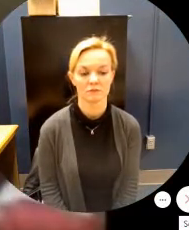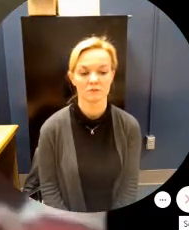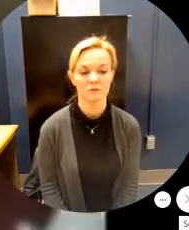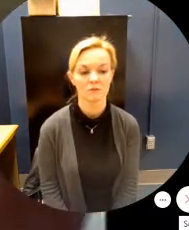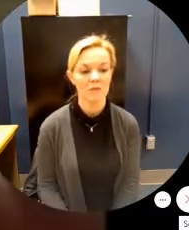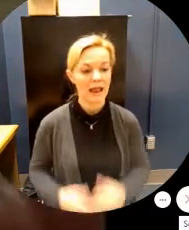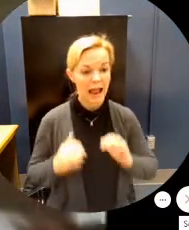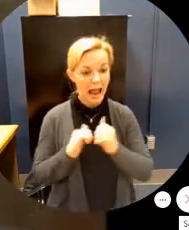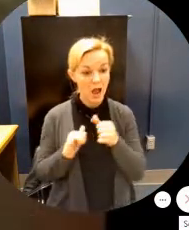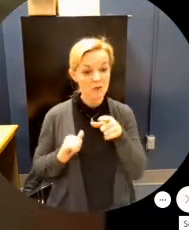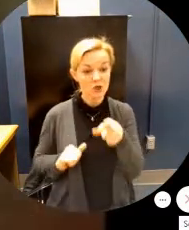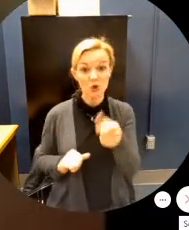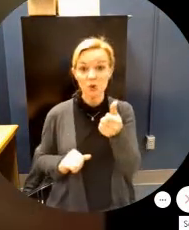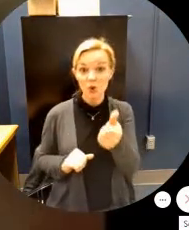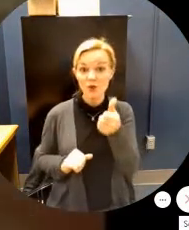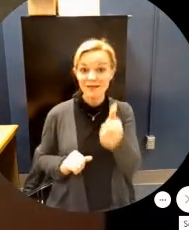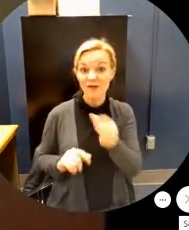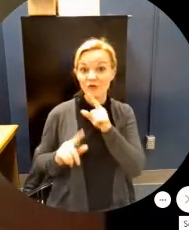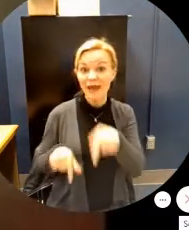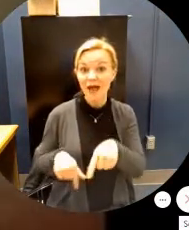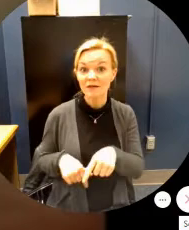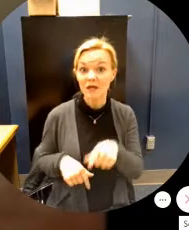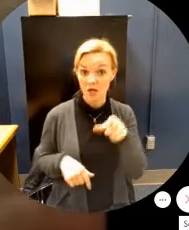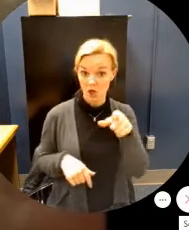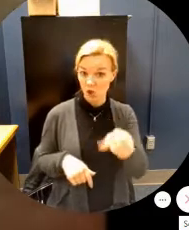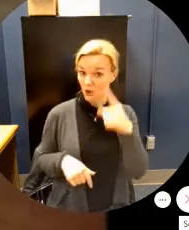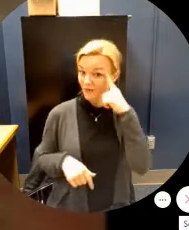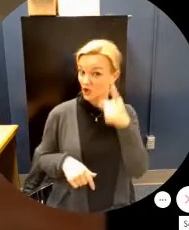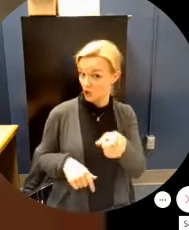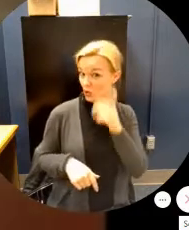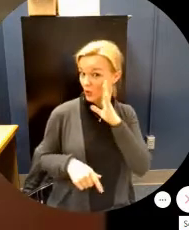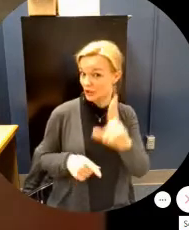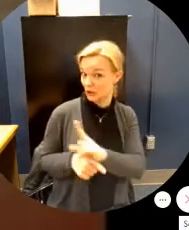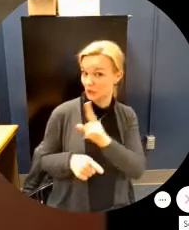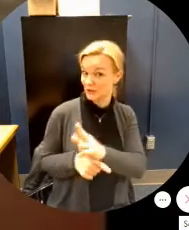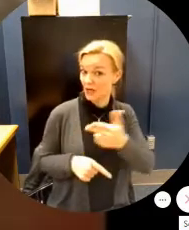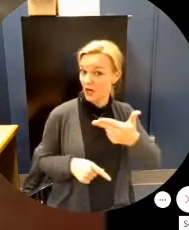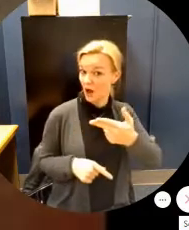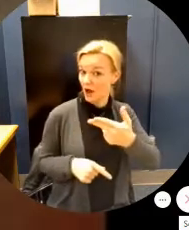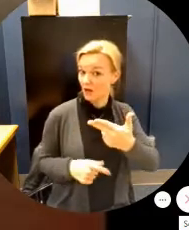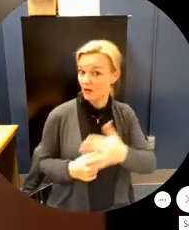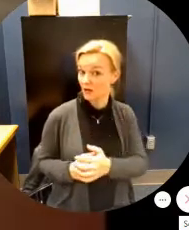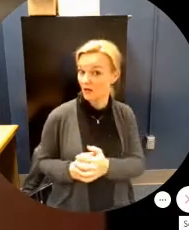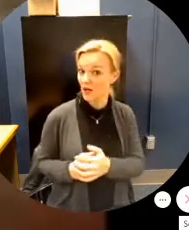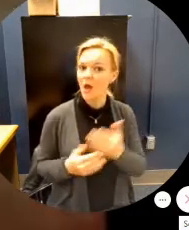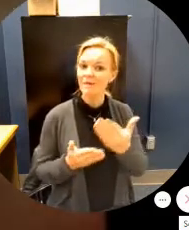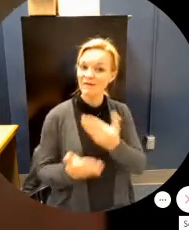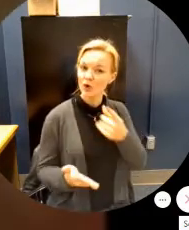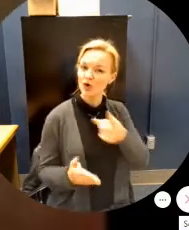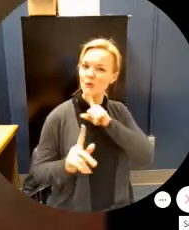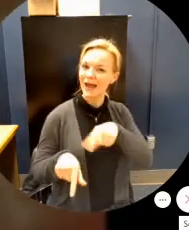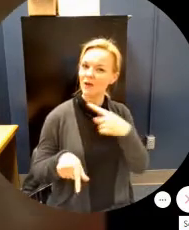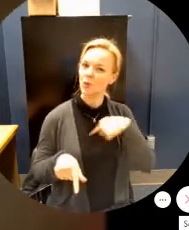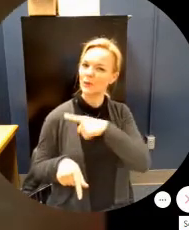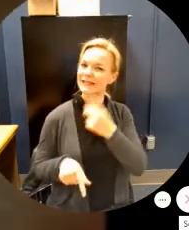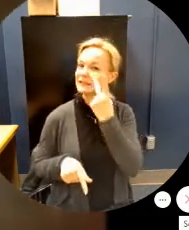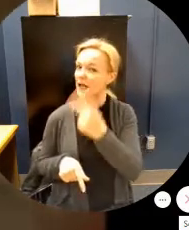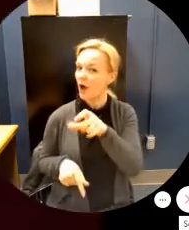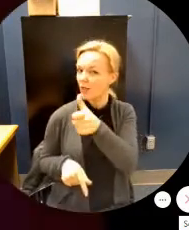How did you react? When you were fired? Before we see what you should have done, let's see how someone else responded to the same